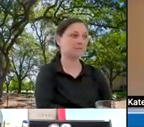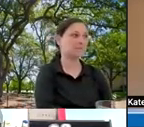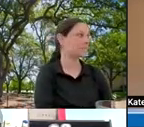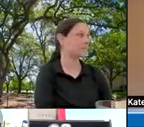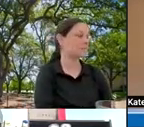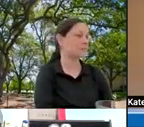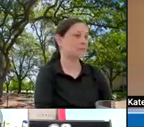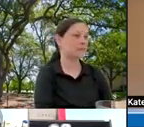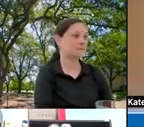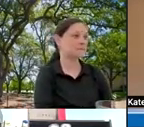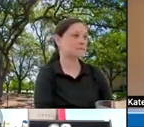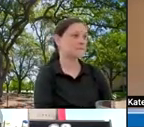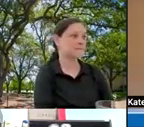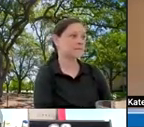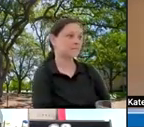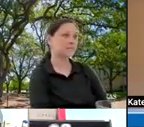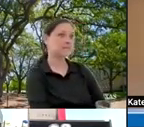journey.